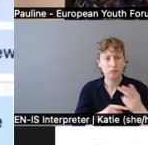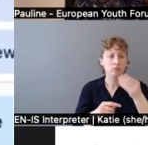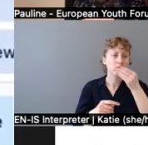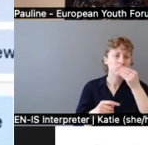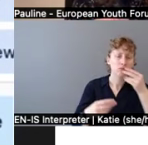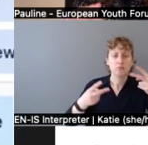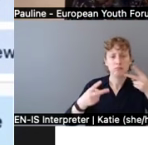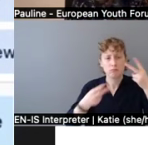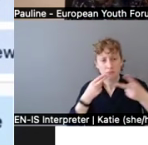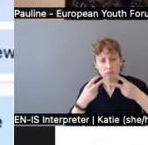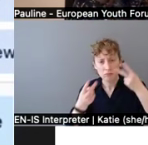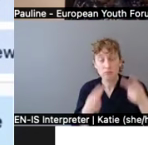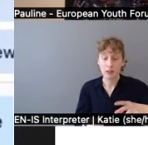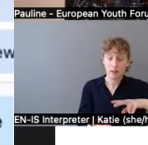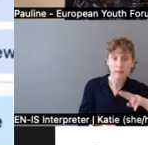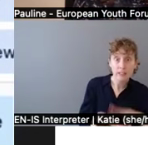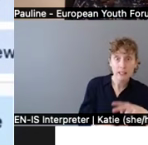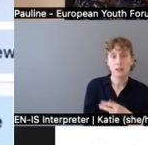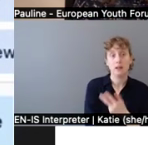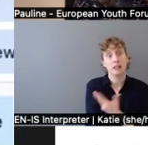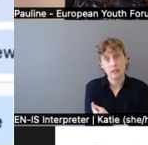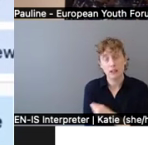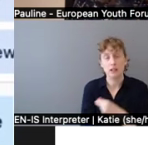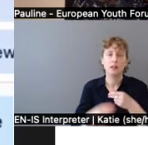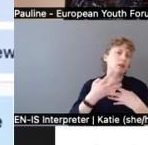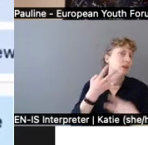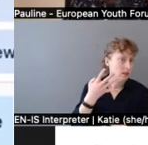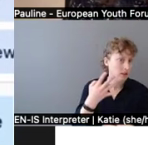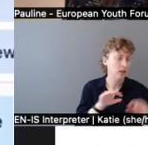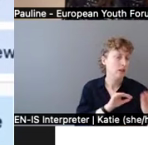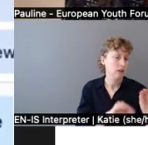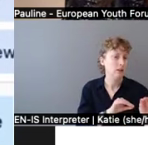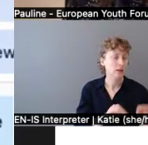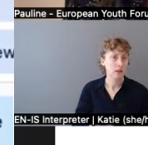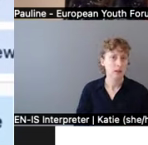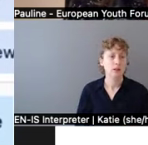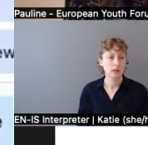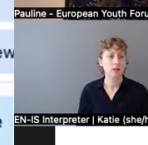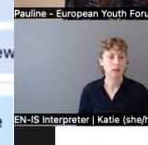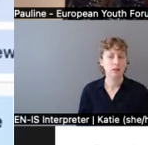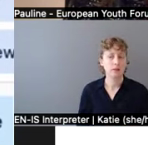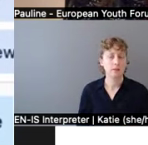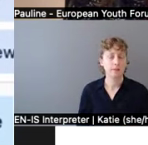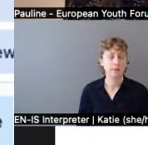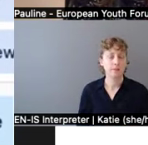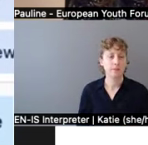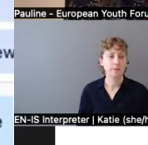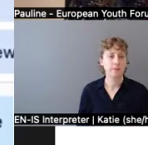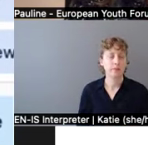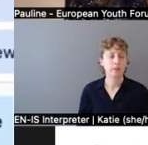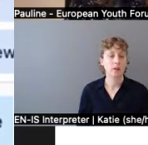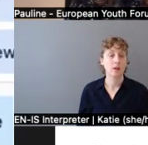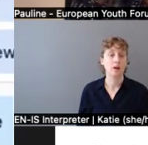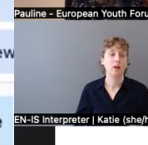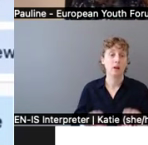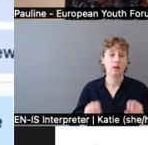might have, for example, visa, vaccines, and so on. And then for capacity development, you can either